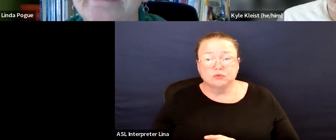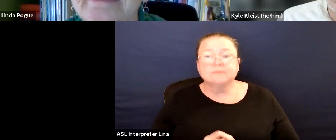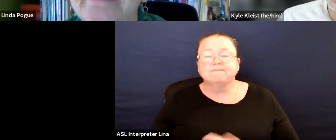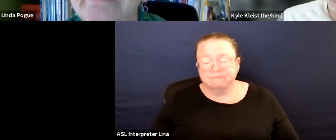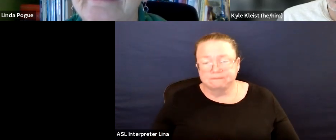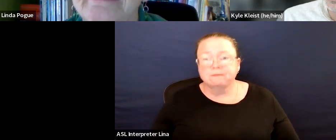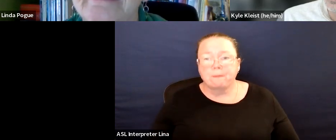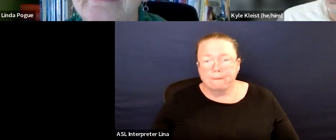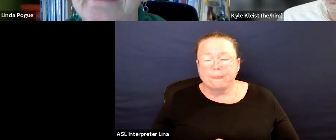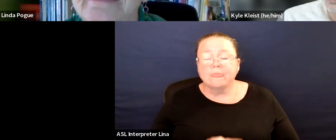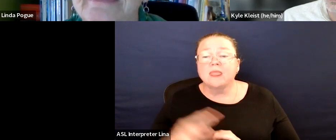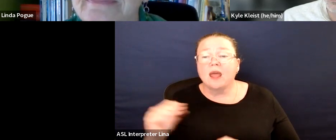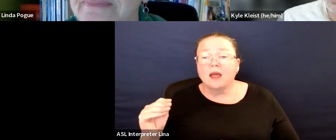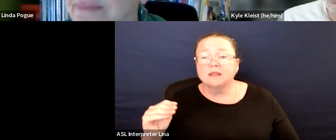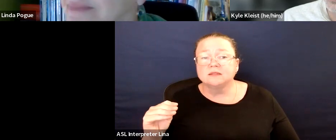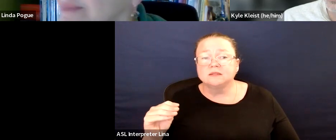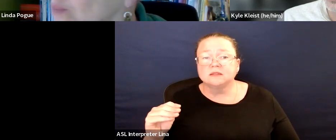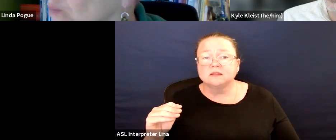Mm-hmm. And then